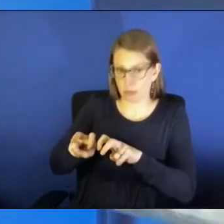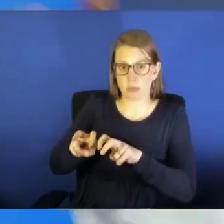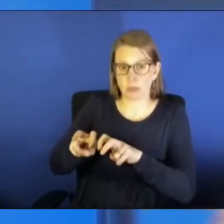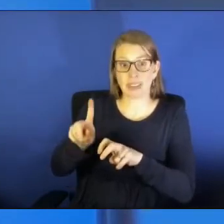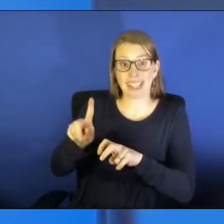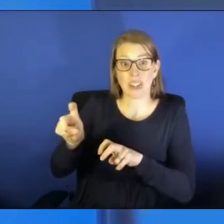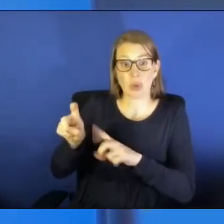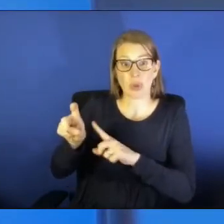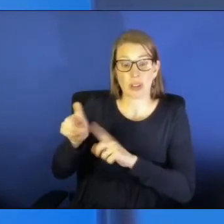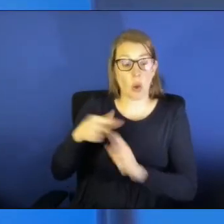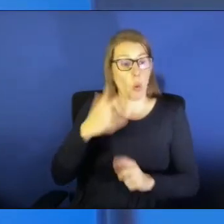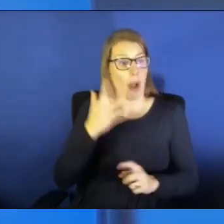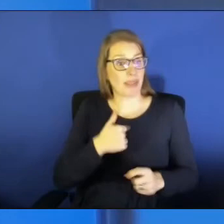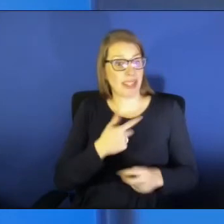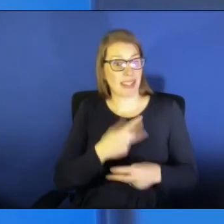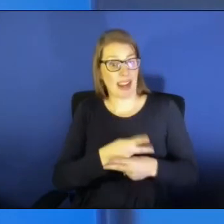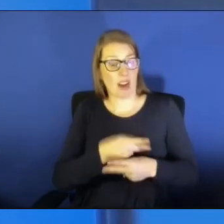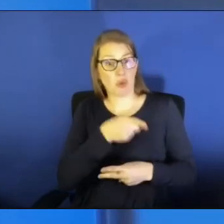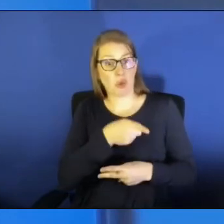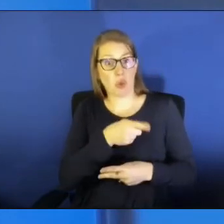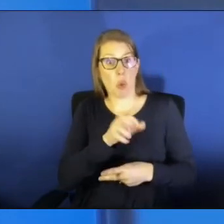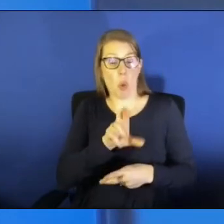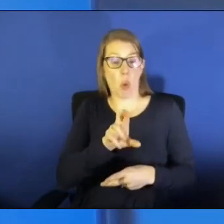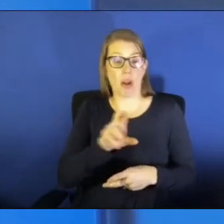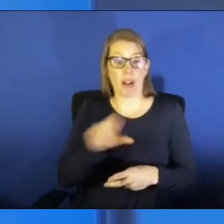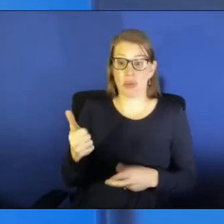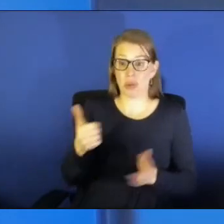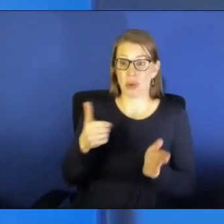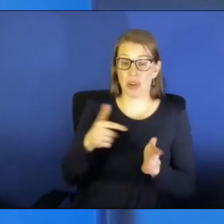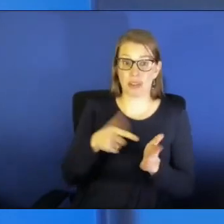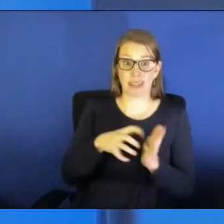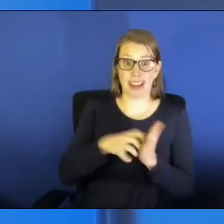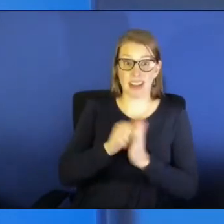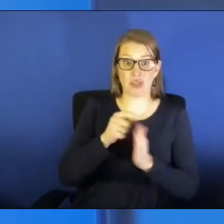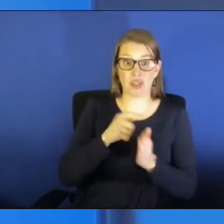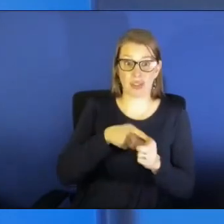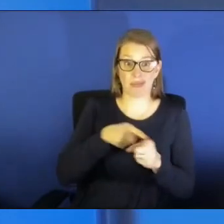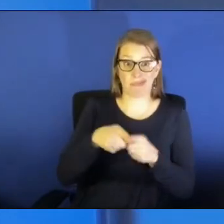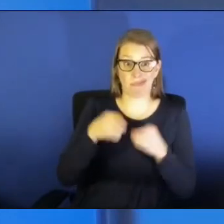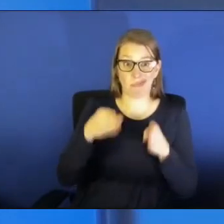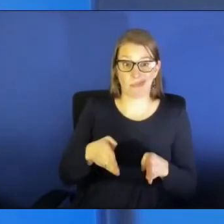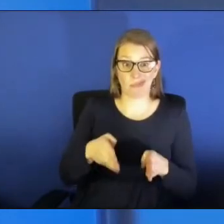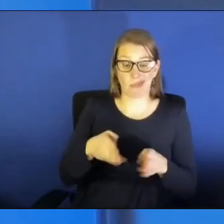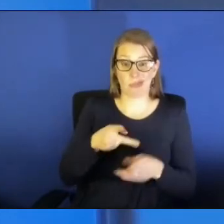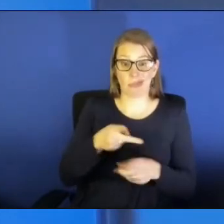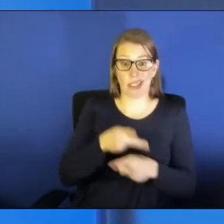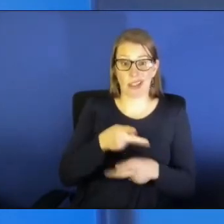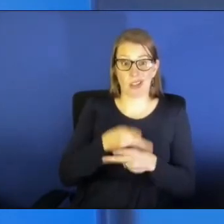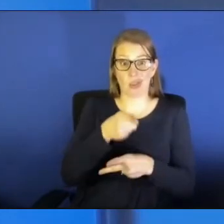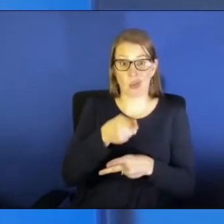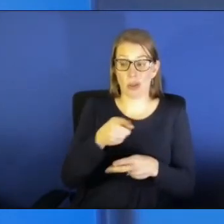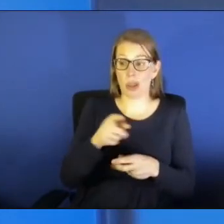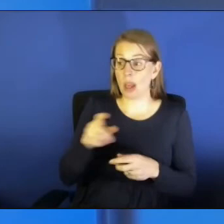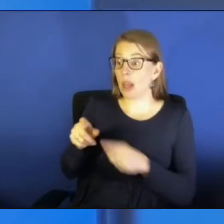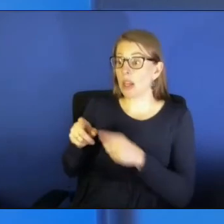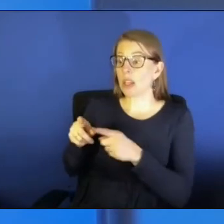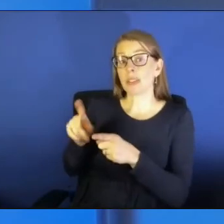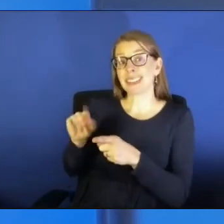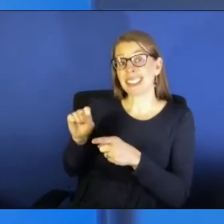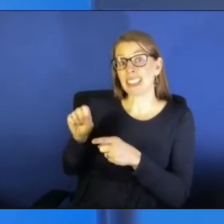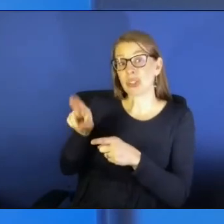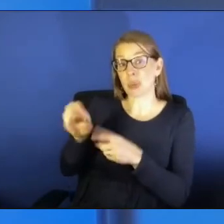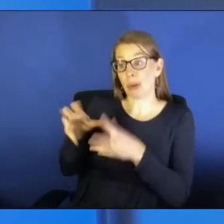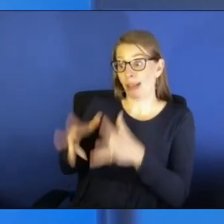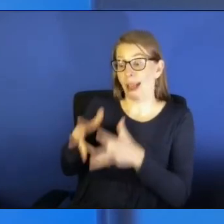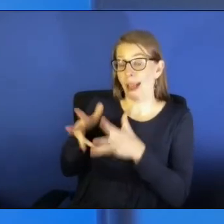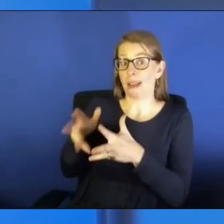or myself and Dr. Doolittle can take care of you. But almost always there's additional tissue left over. And if we were to do